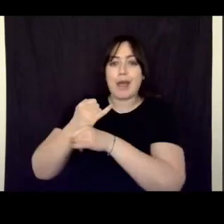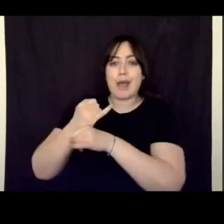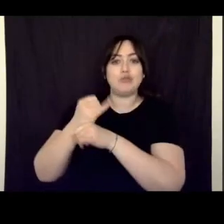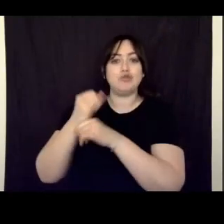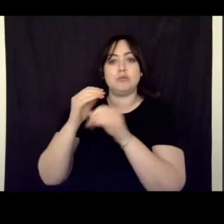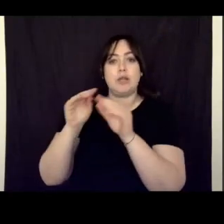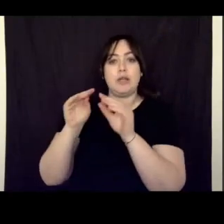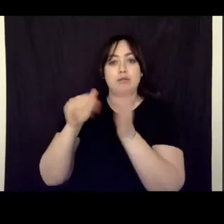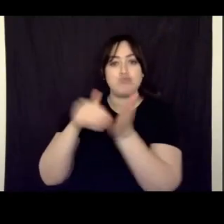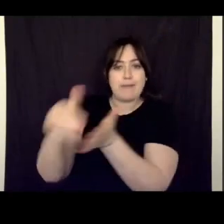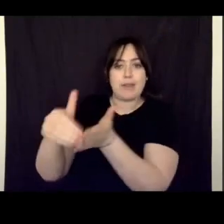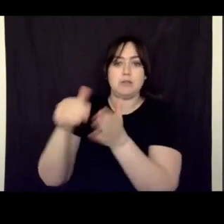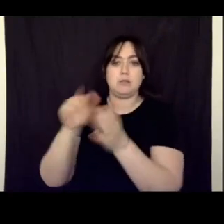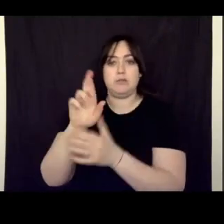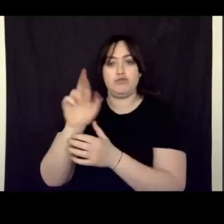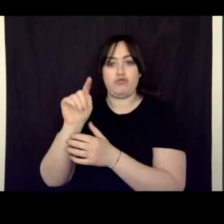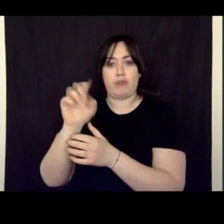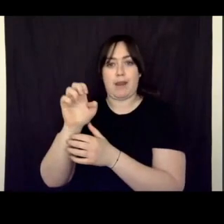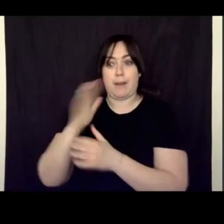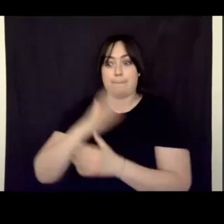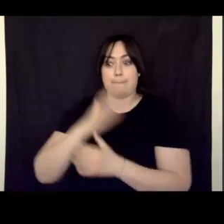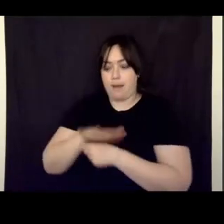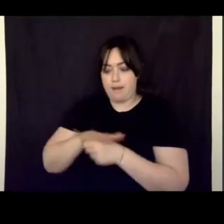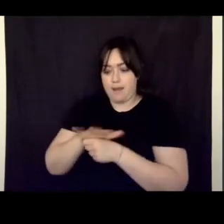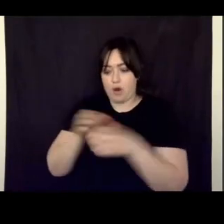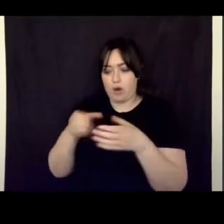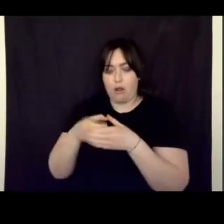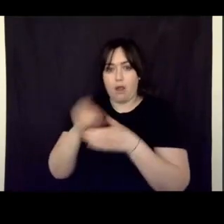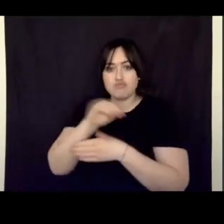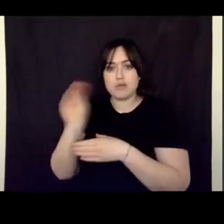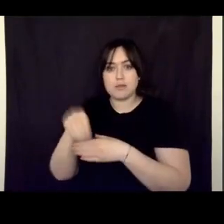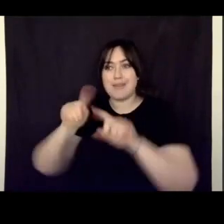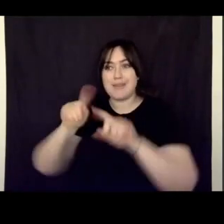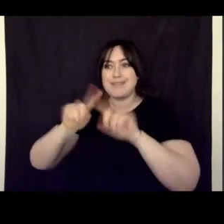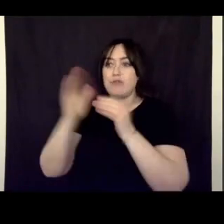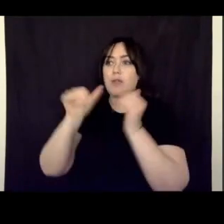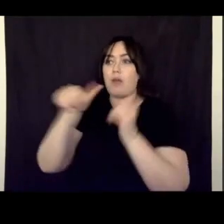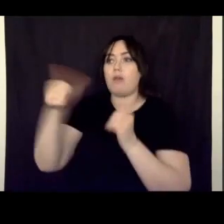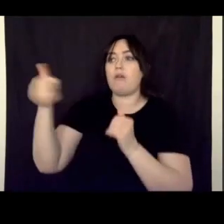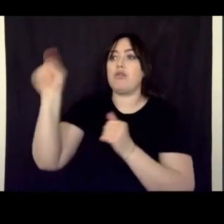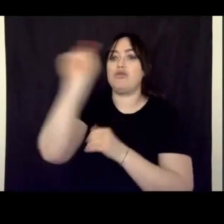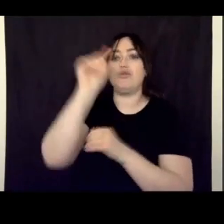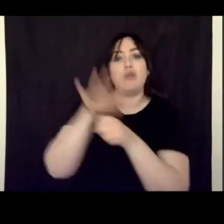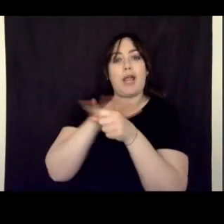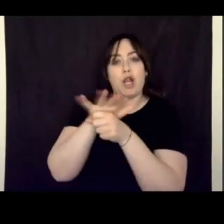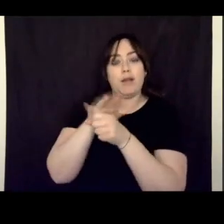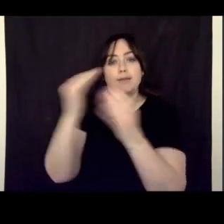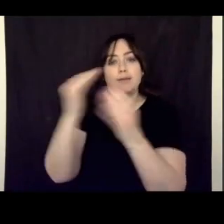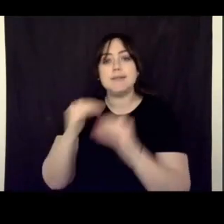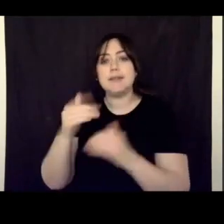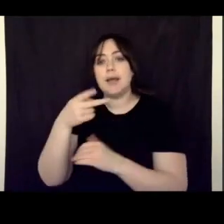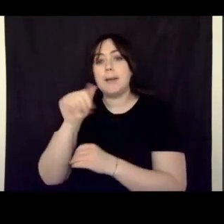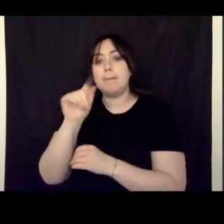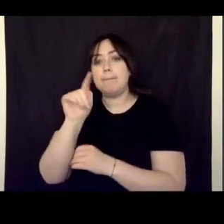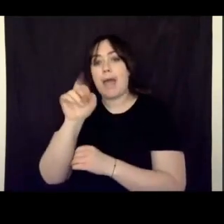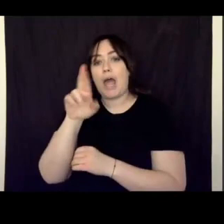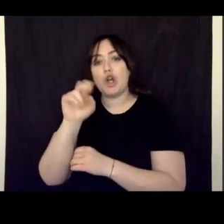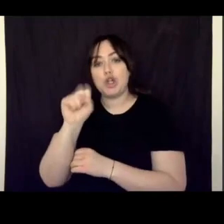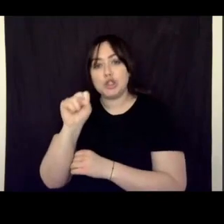of disability in my area different than in another area? And also patterns of prevalence. Like, for example,